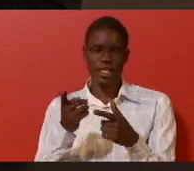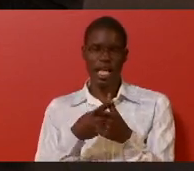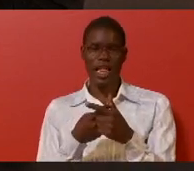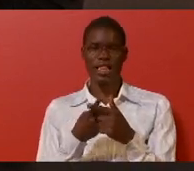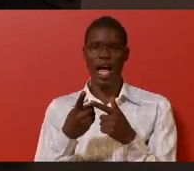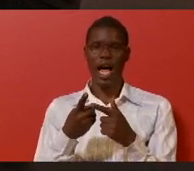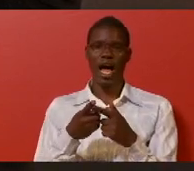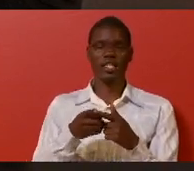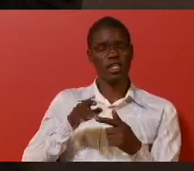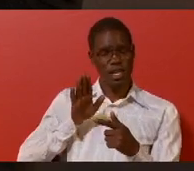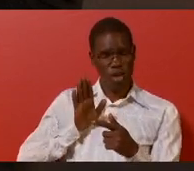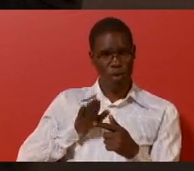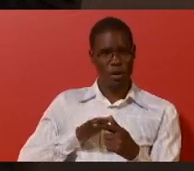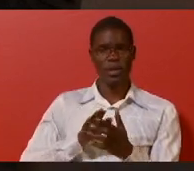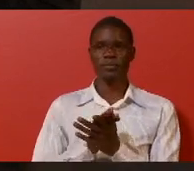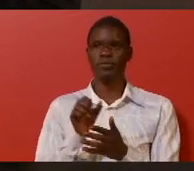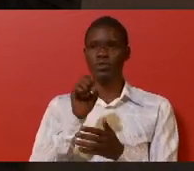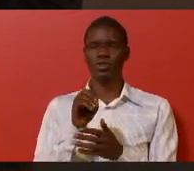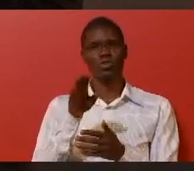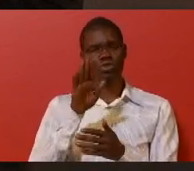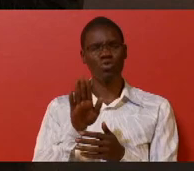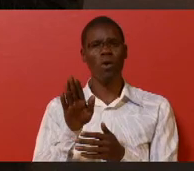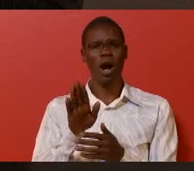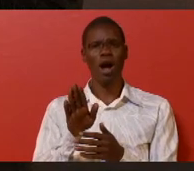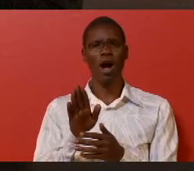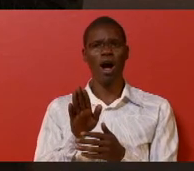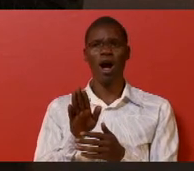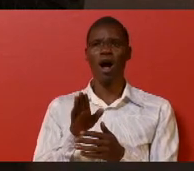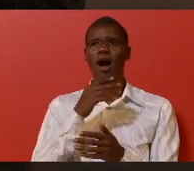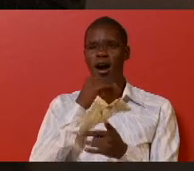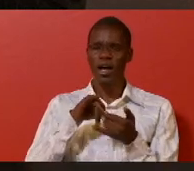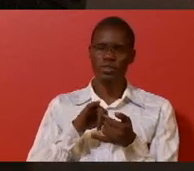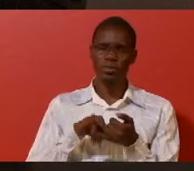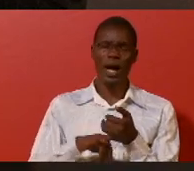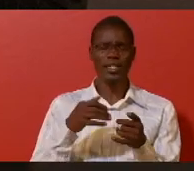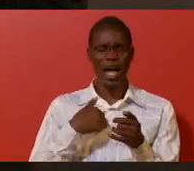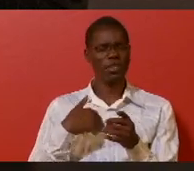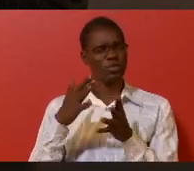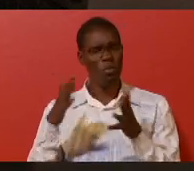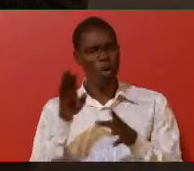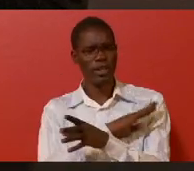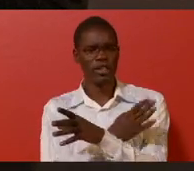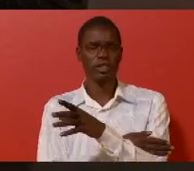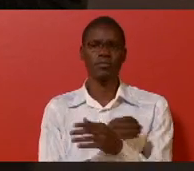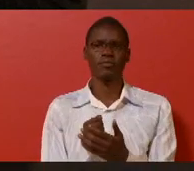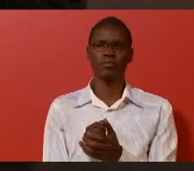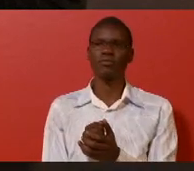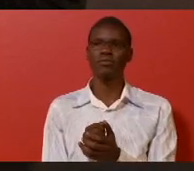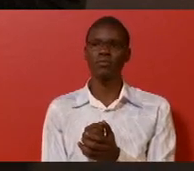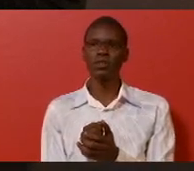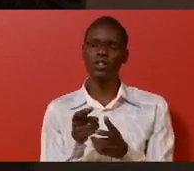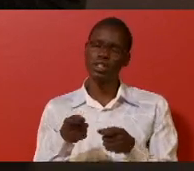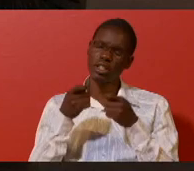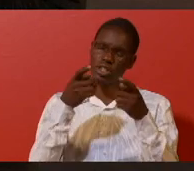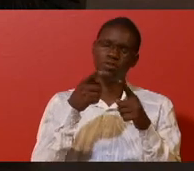that fuels the sex drive. So your husband is not a dirty old man. He just has more testosterone than you do. You know, take it up with God. You